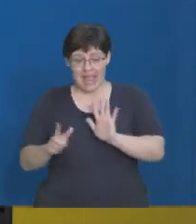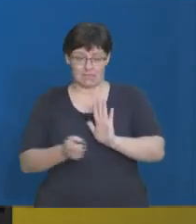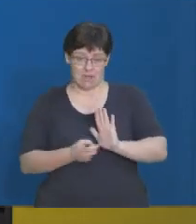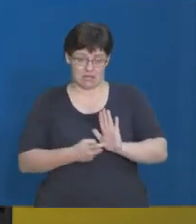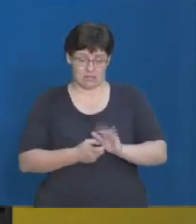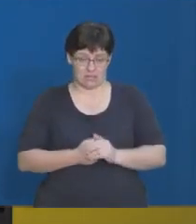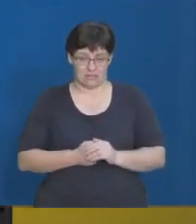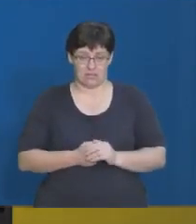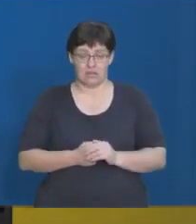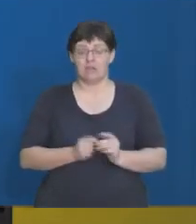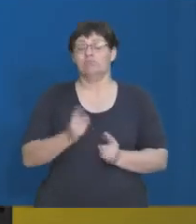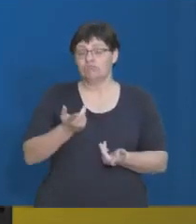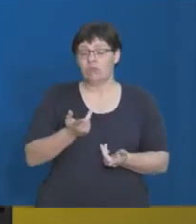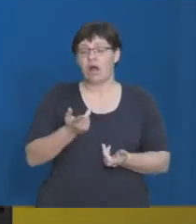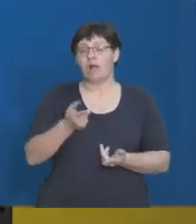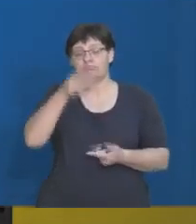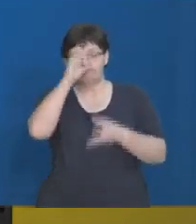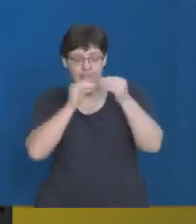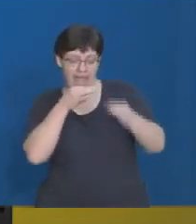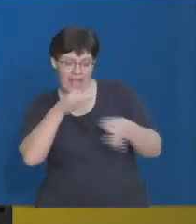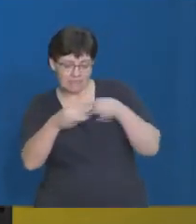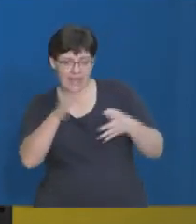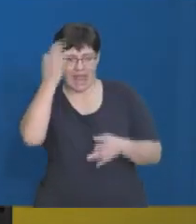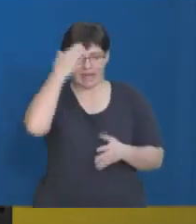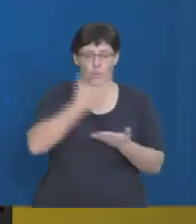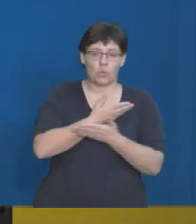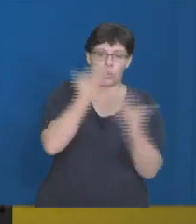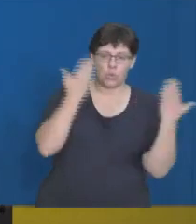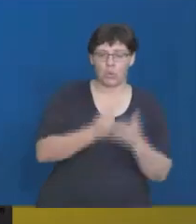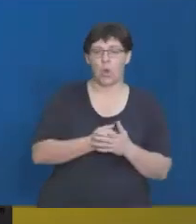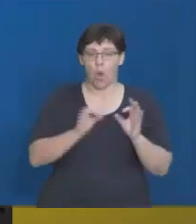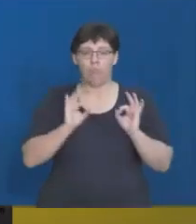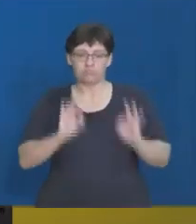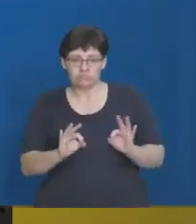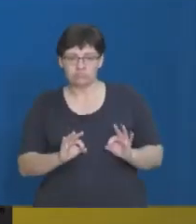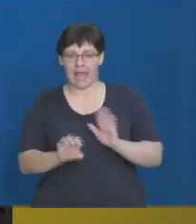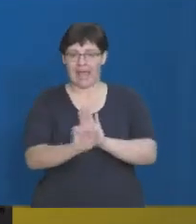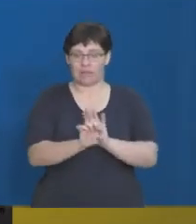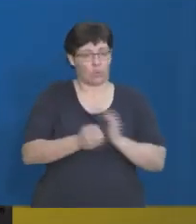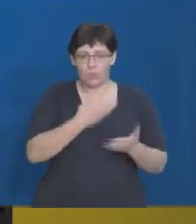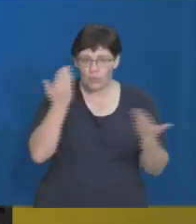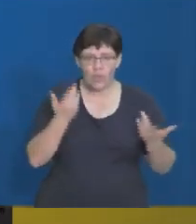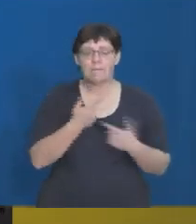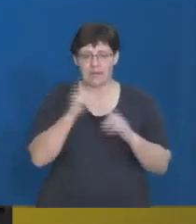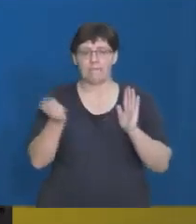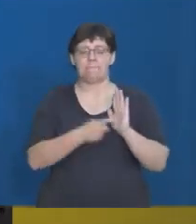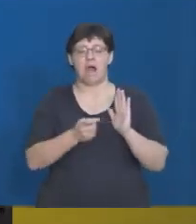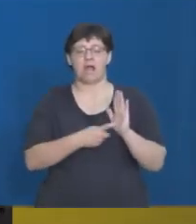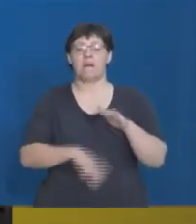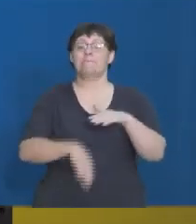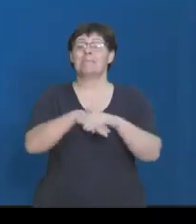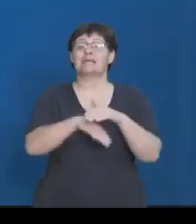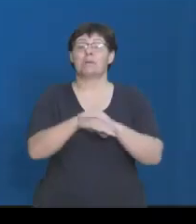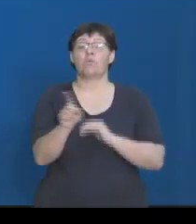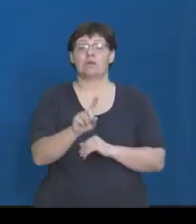If a learner is to explain without headings and appropriate examples, the essay is going to be marked at a